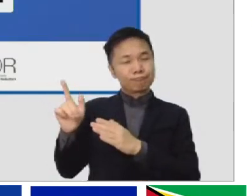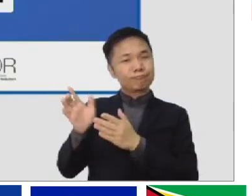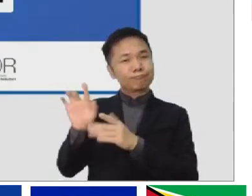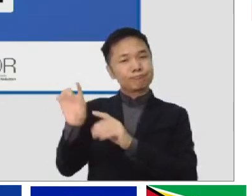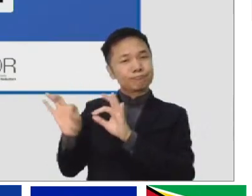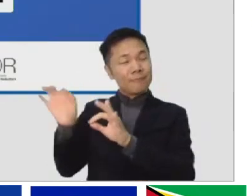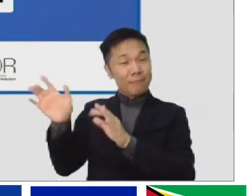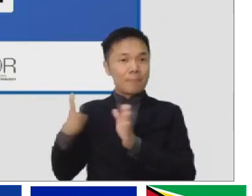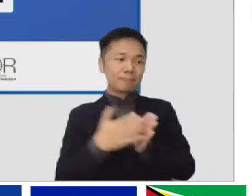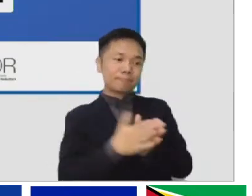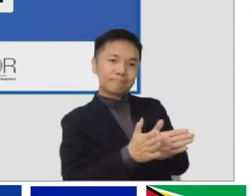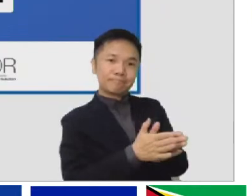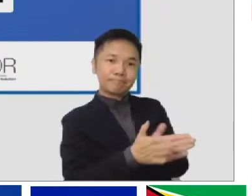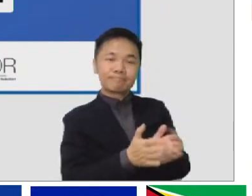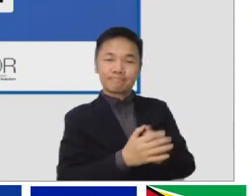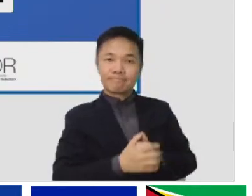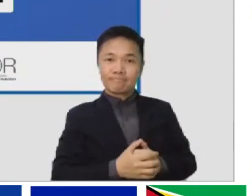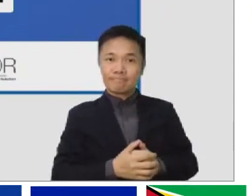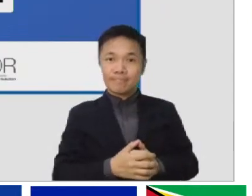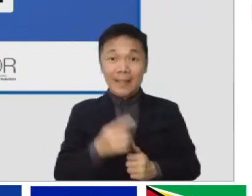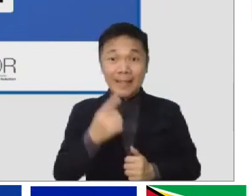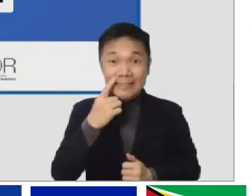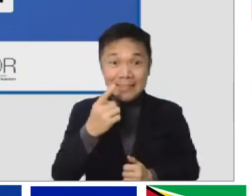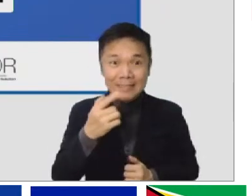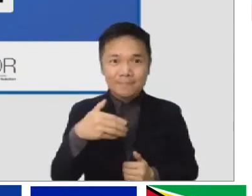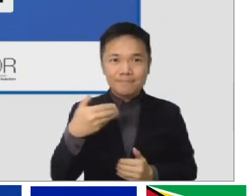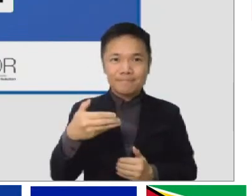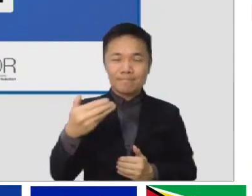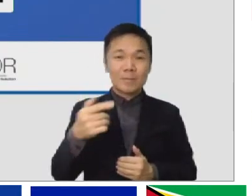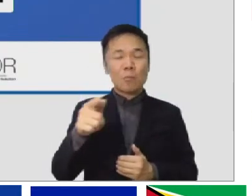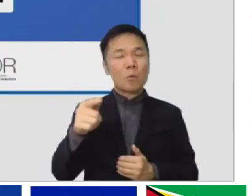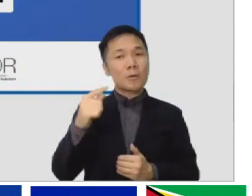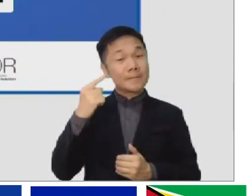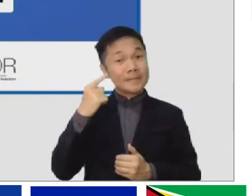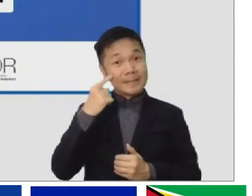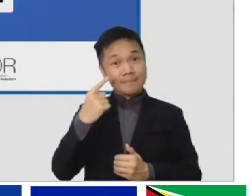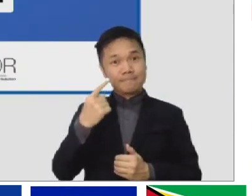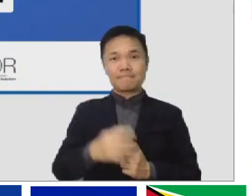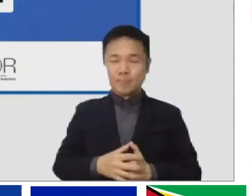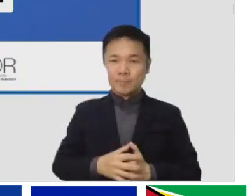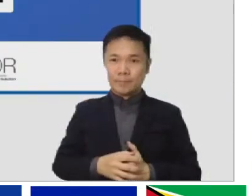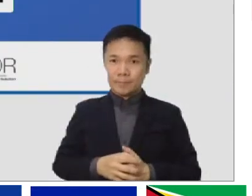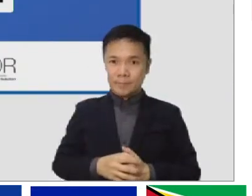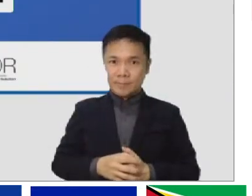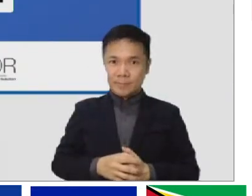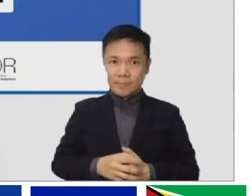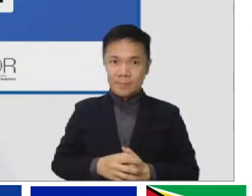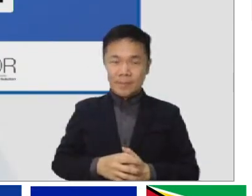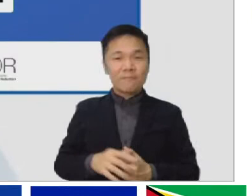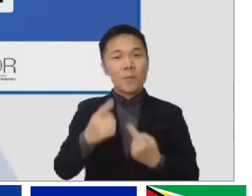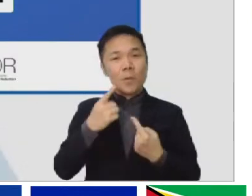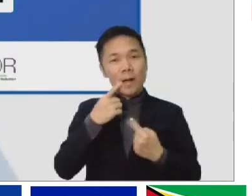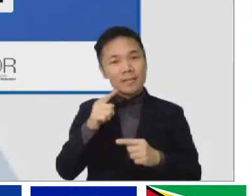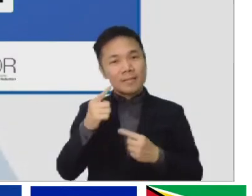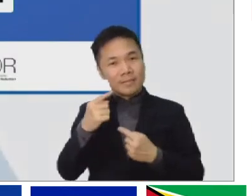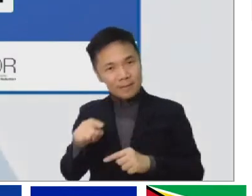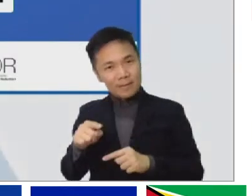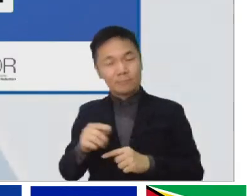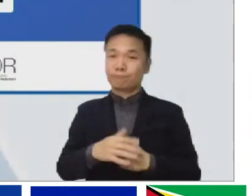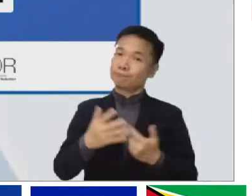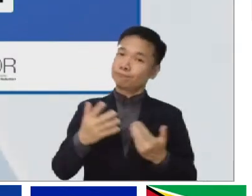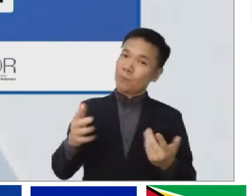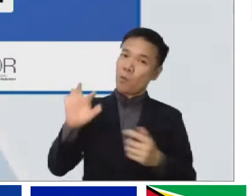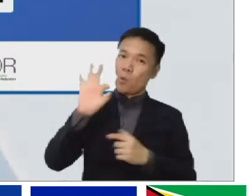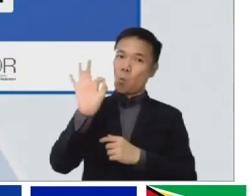Likewise, you will be able to vote on the answers for the questions that we will